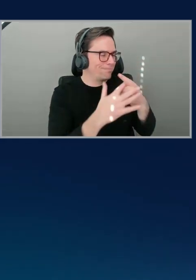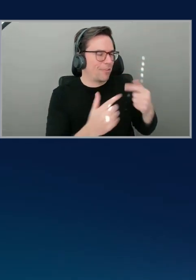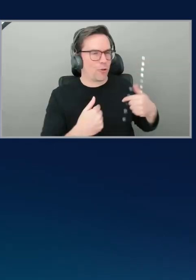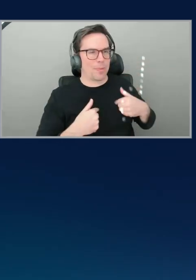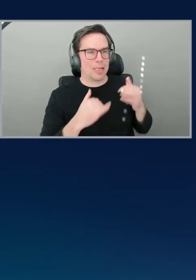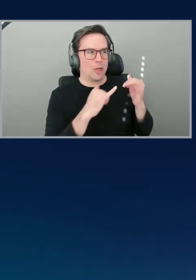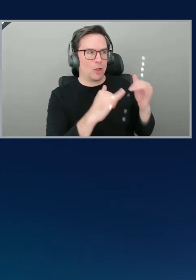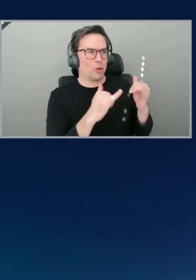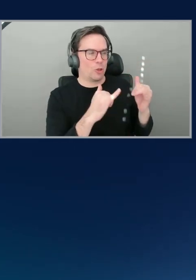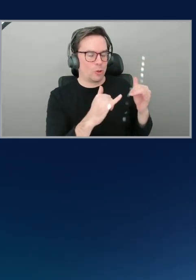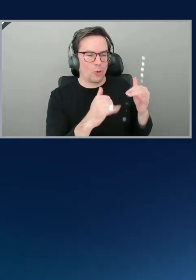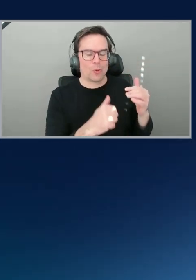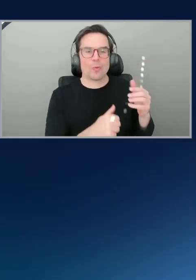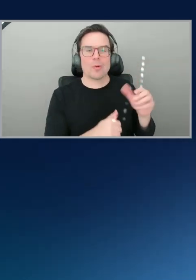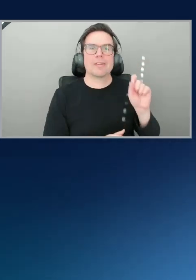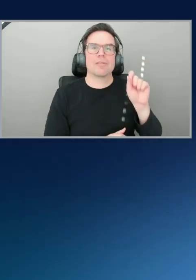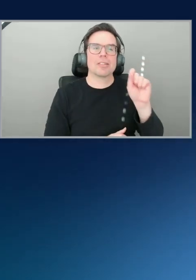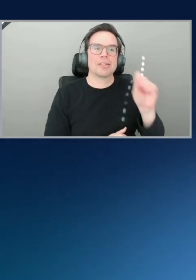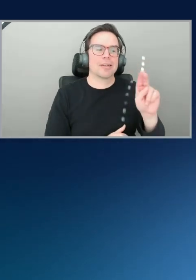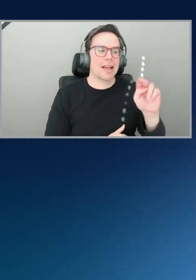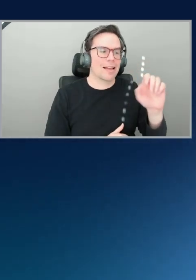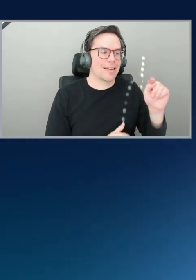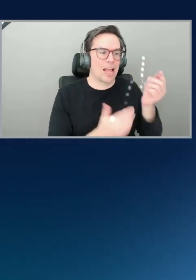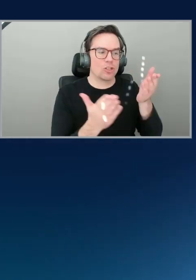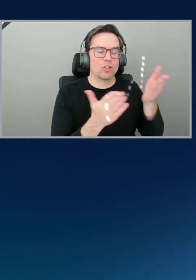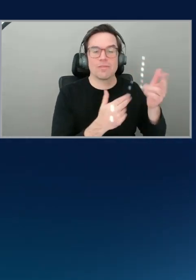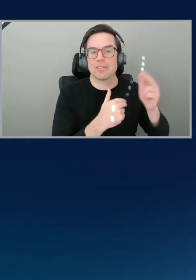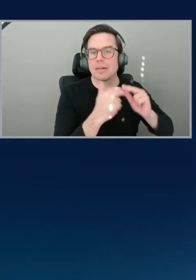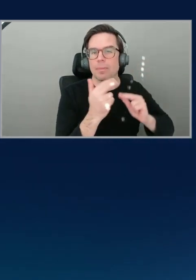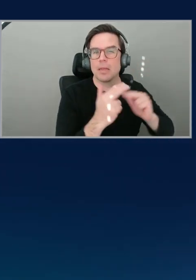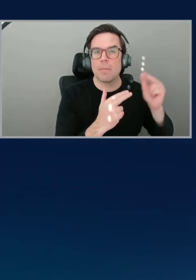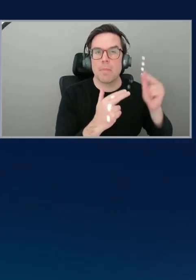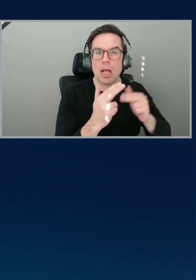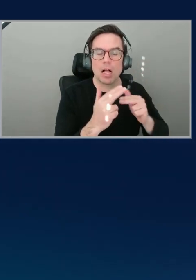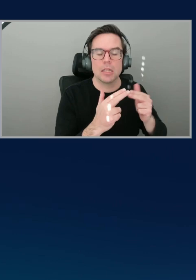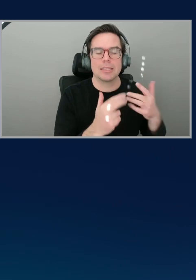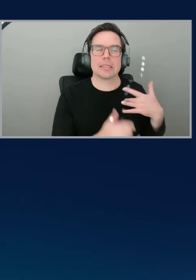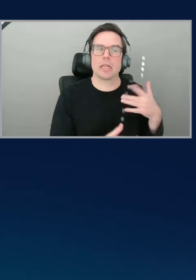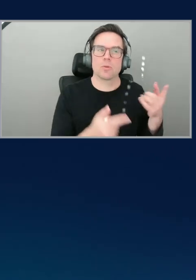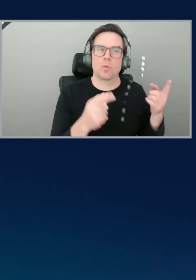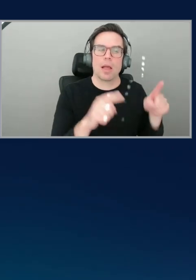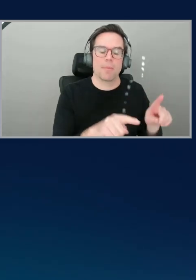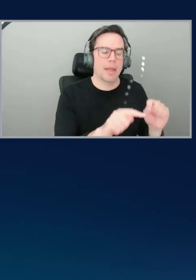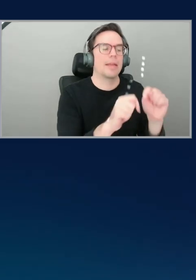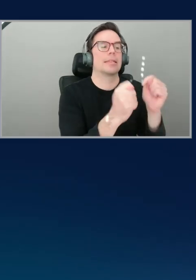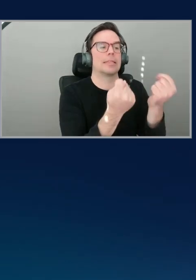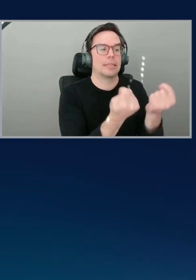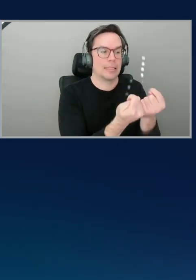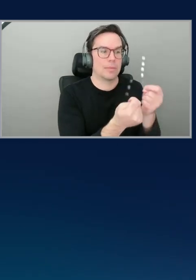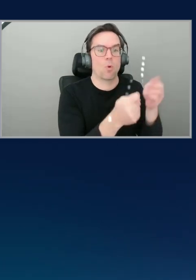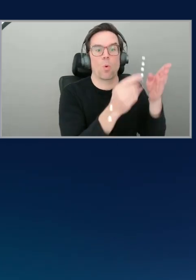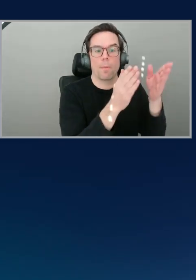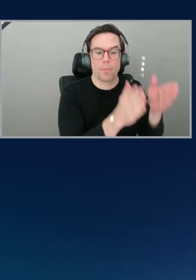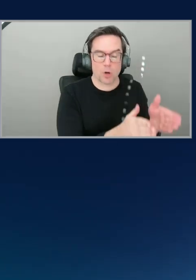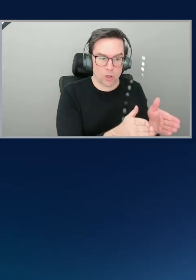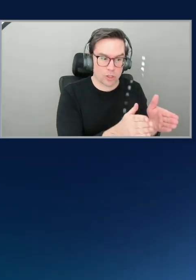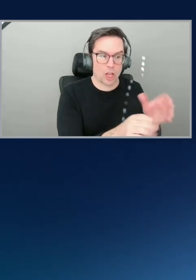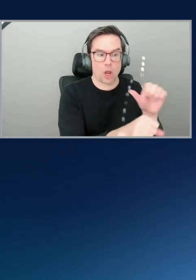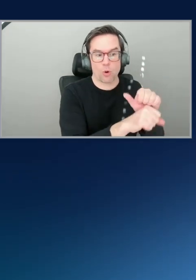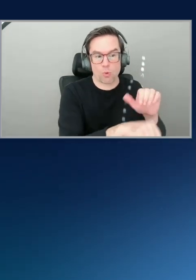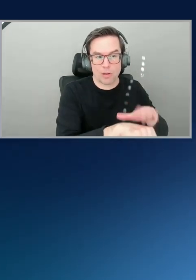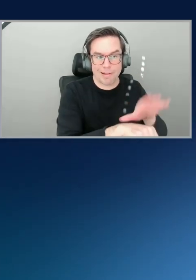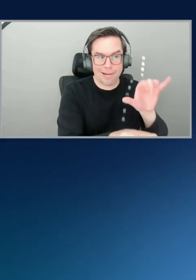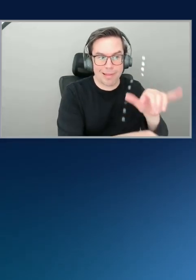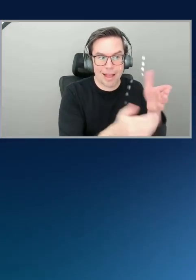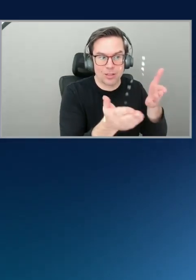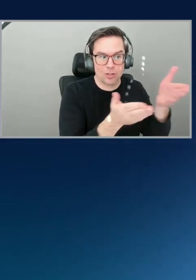been built, and then the team or person in some cases working on that service is gone. Right.